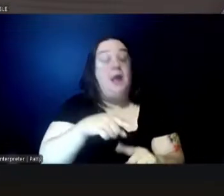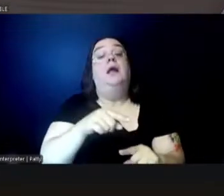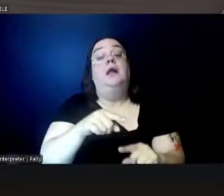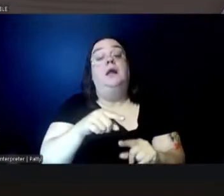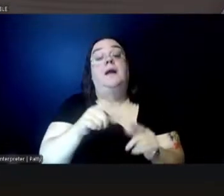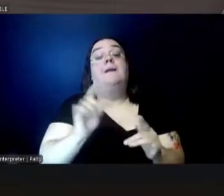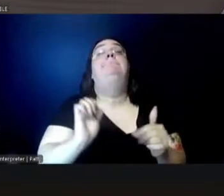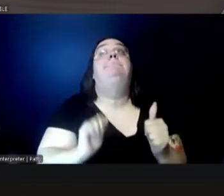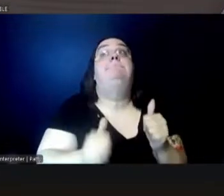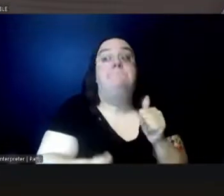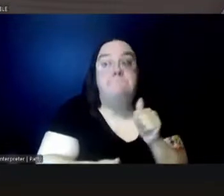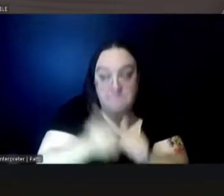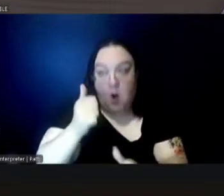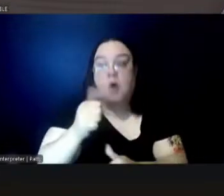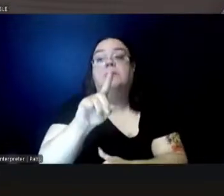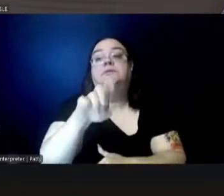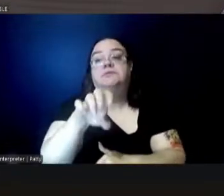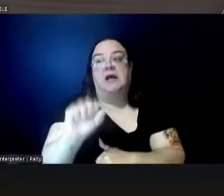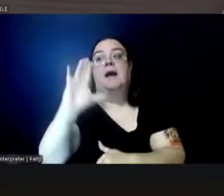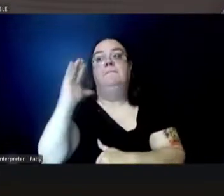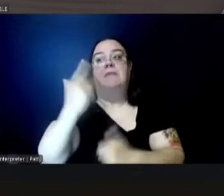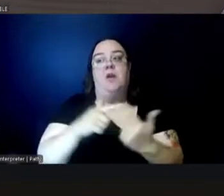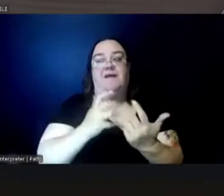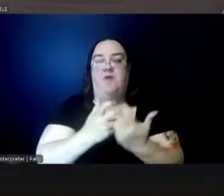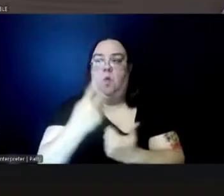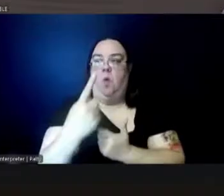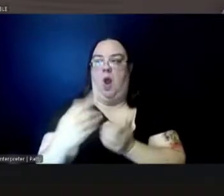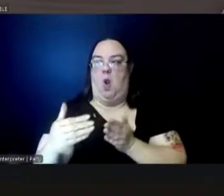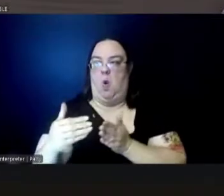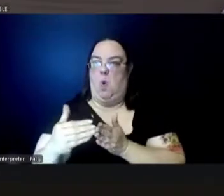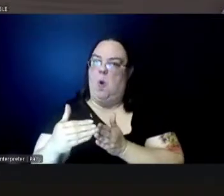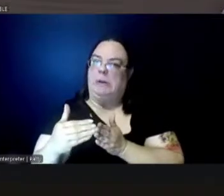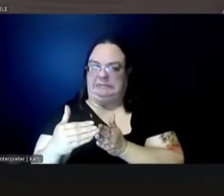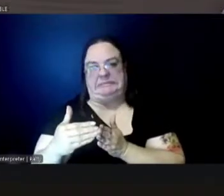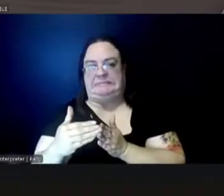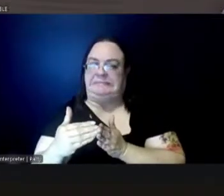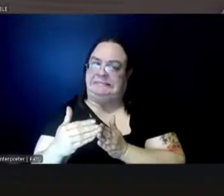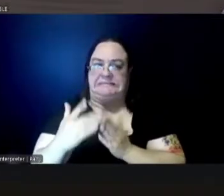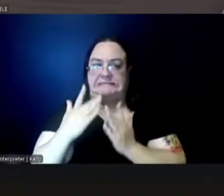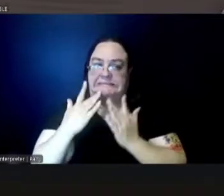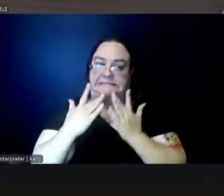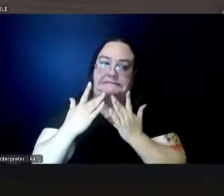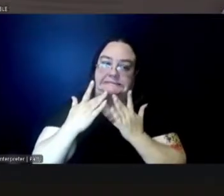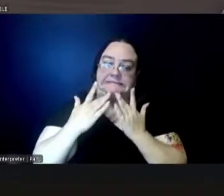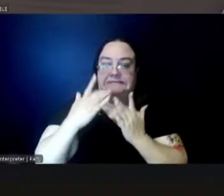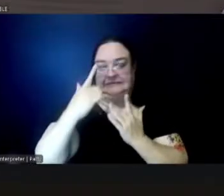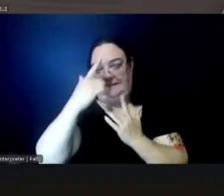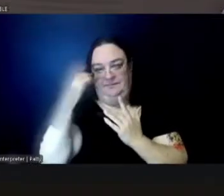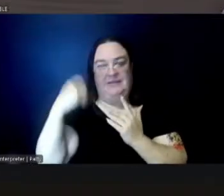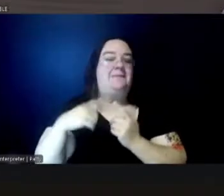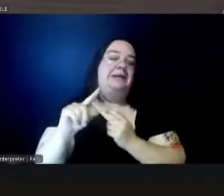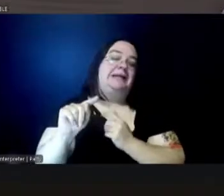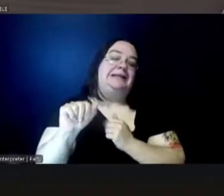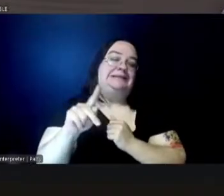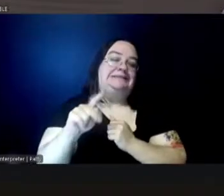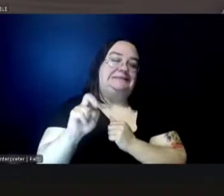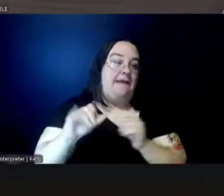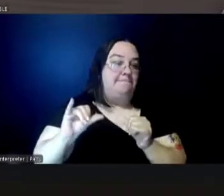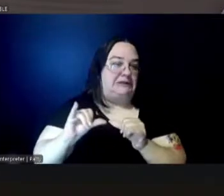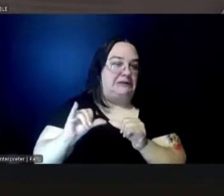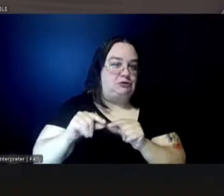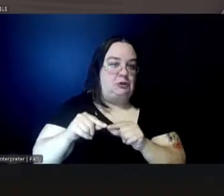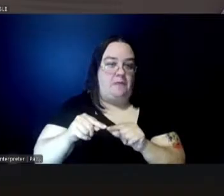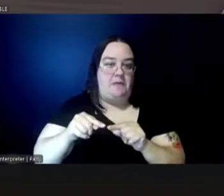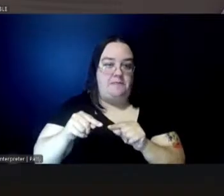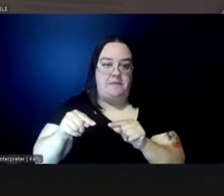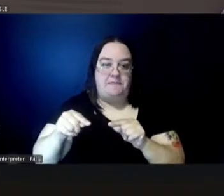Most of it does appear to fit. There is one corner that is tight that because I'm just pulling a tape measure across there,